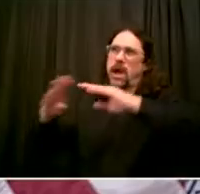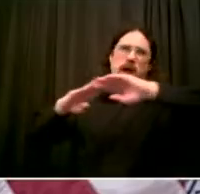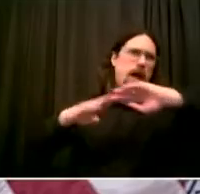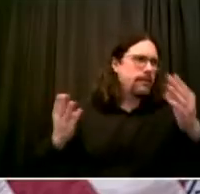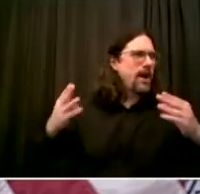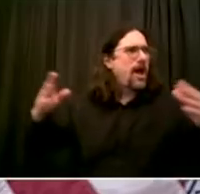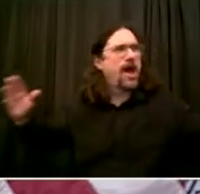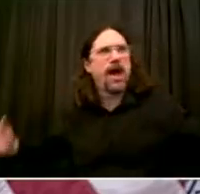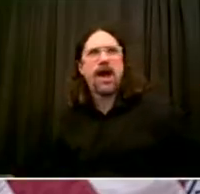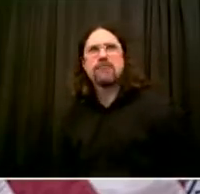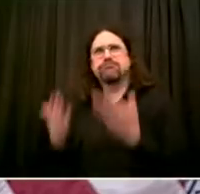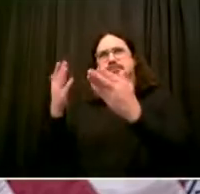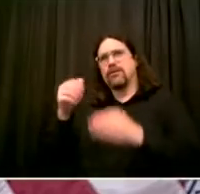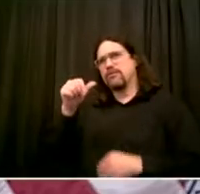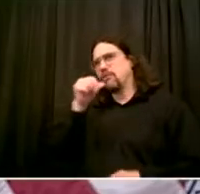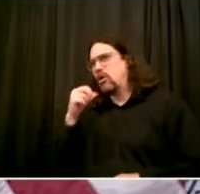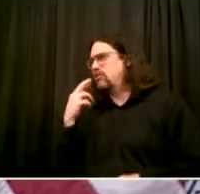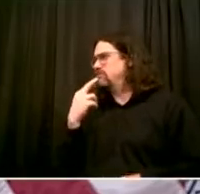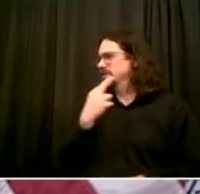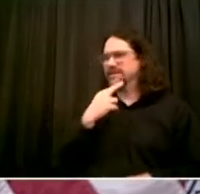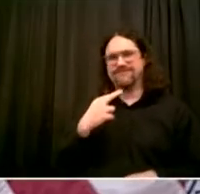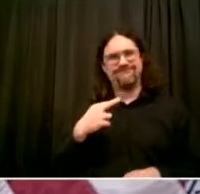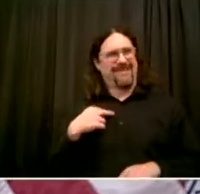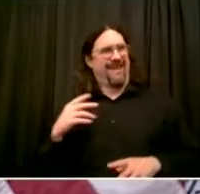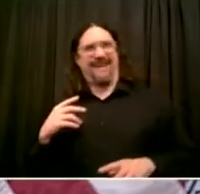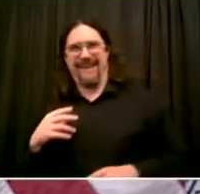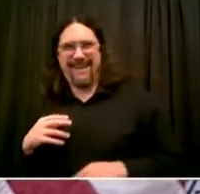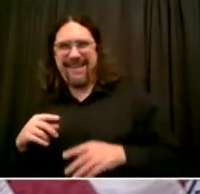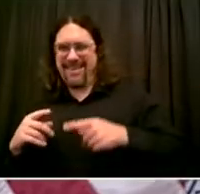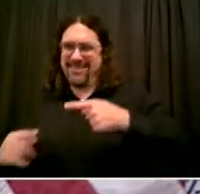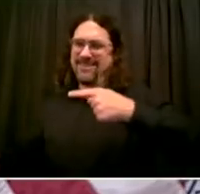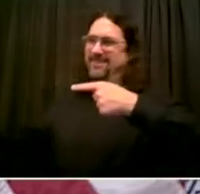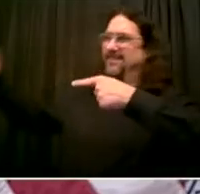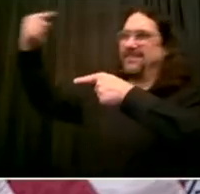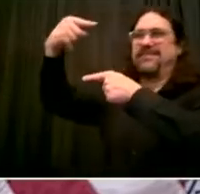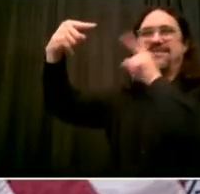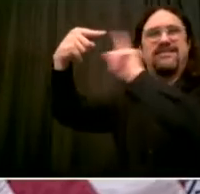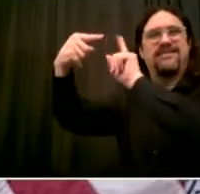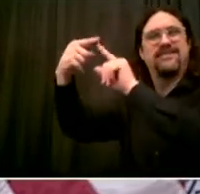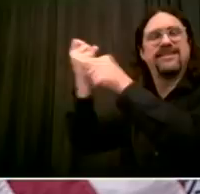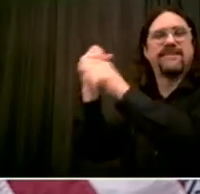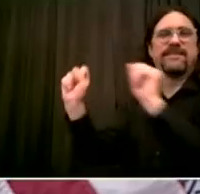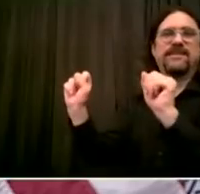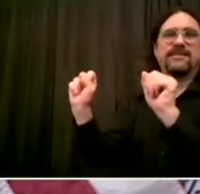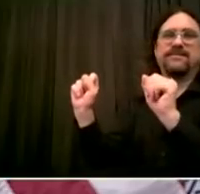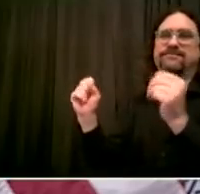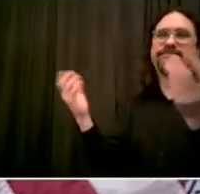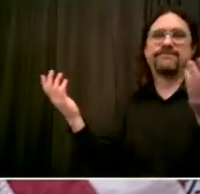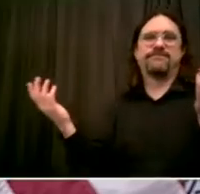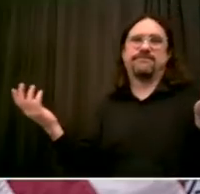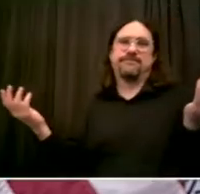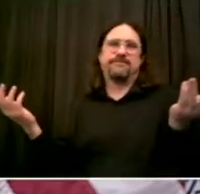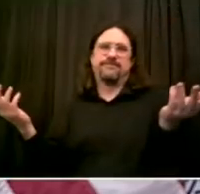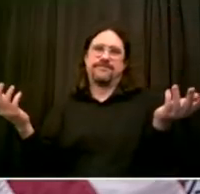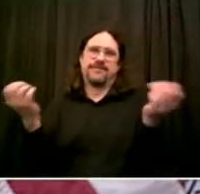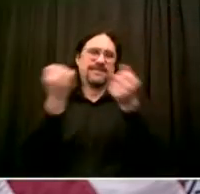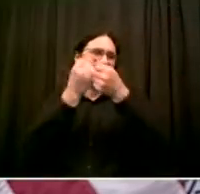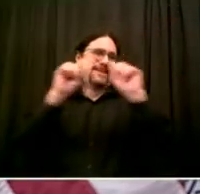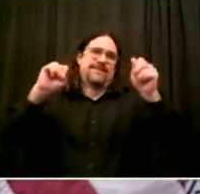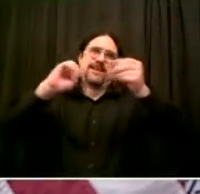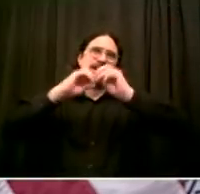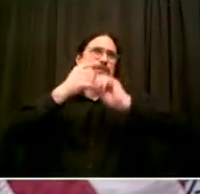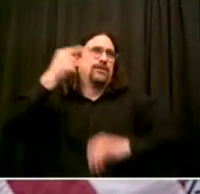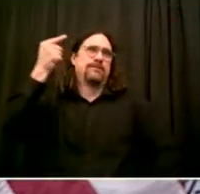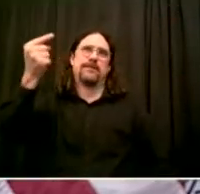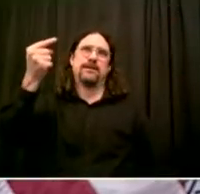bars and restaurants are very different than the phase one industries. What's phase one? Construction, manufacturing, wholesale, and retail, but only with